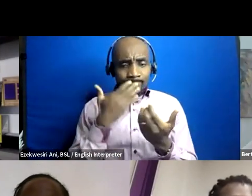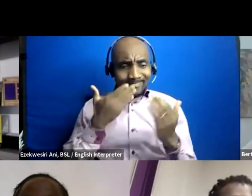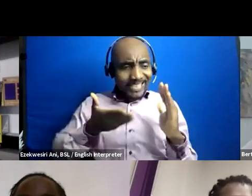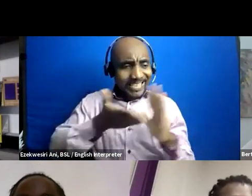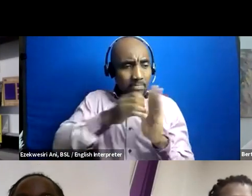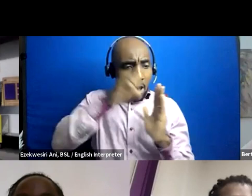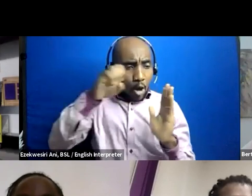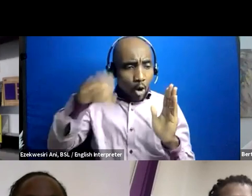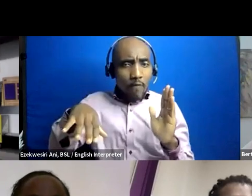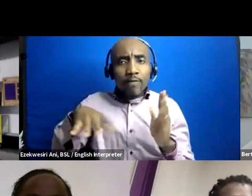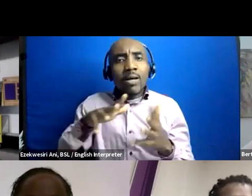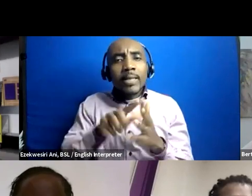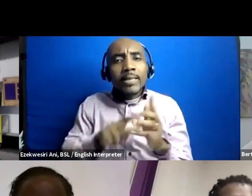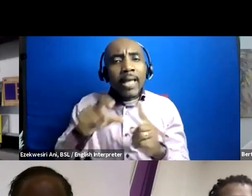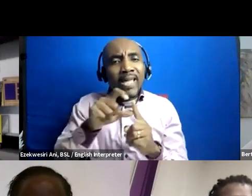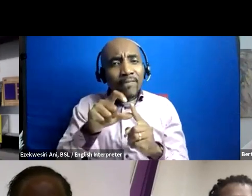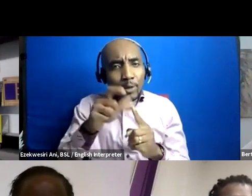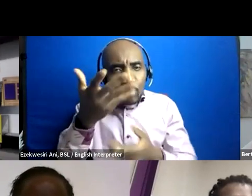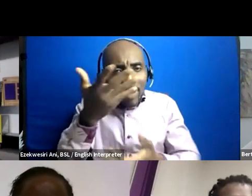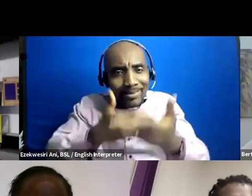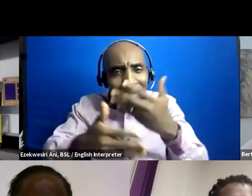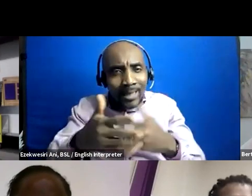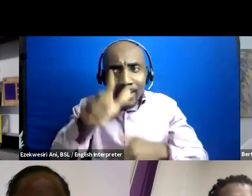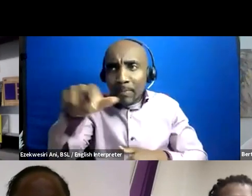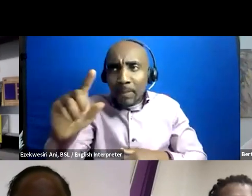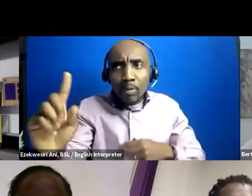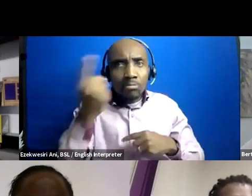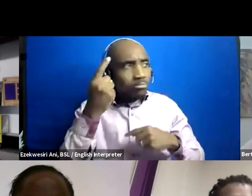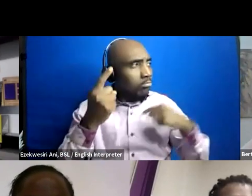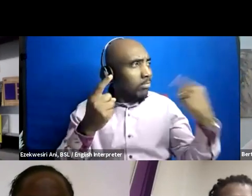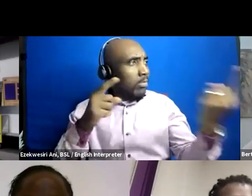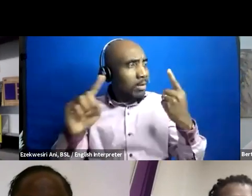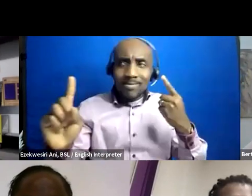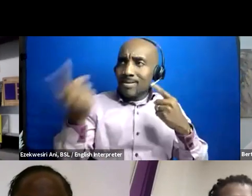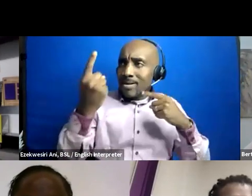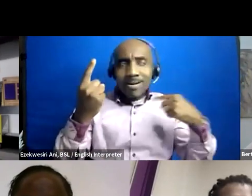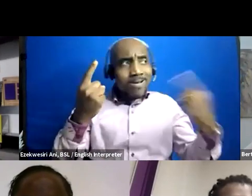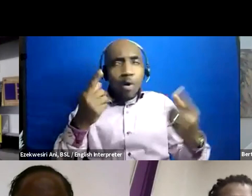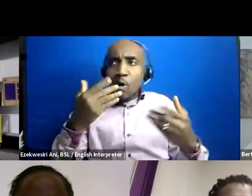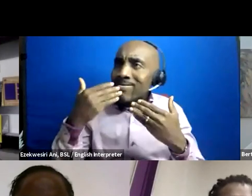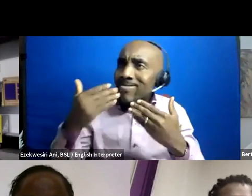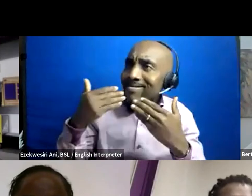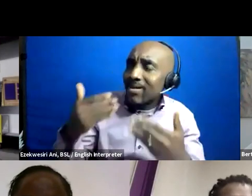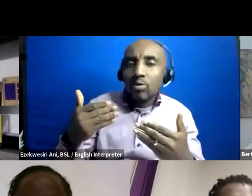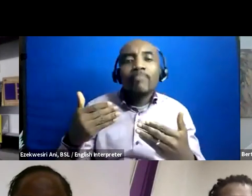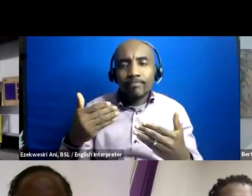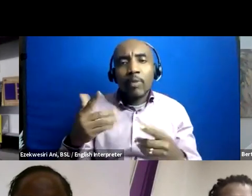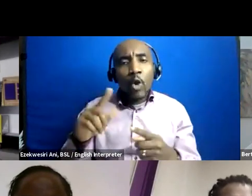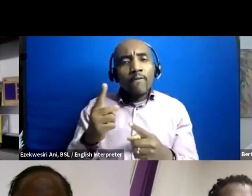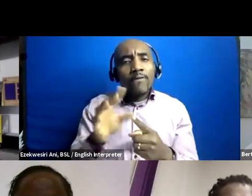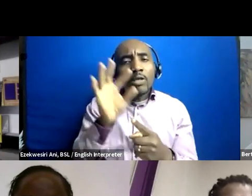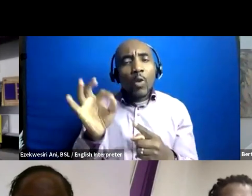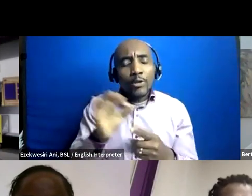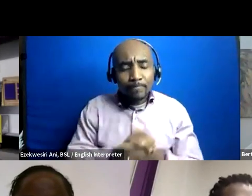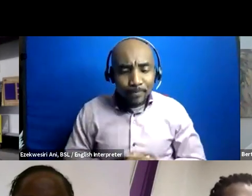David, how people are coming up and talking to you. Now, the first question from these two is, what do you